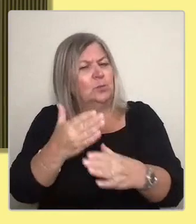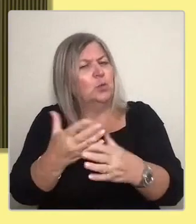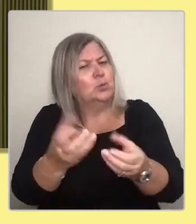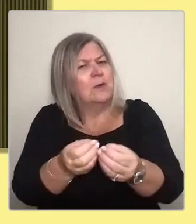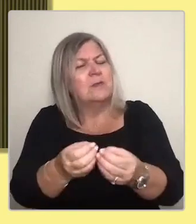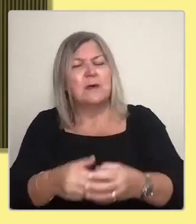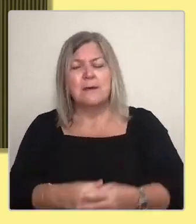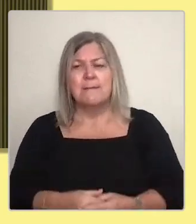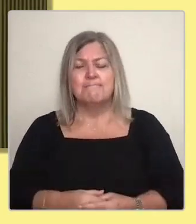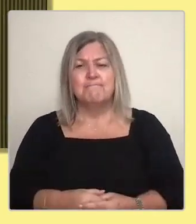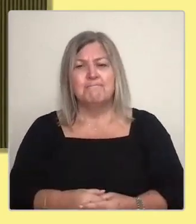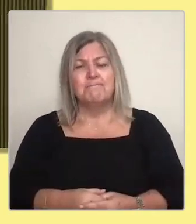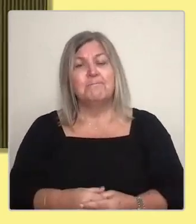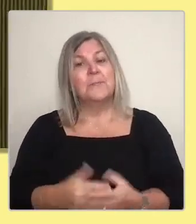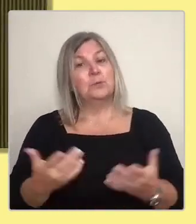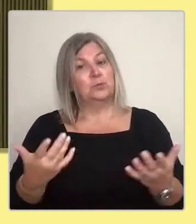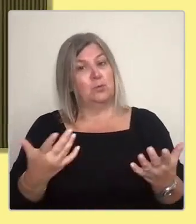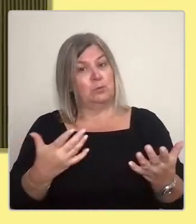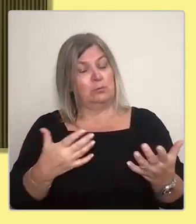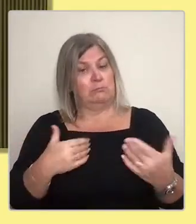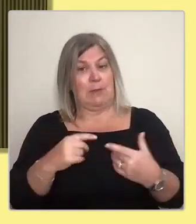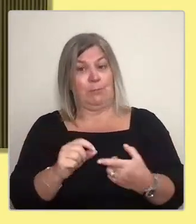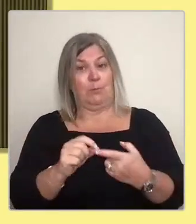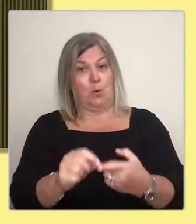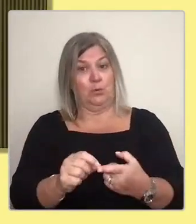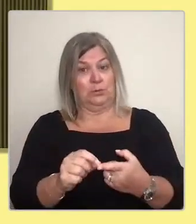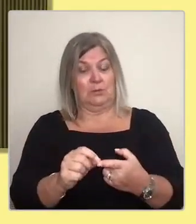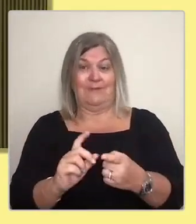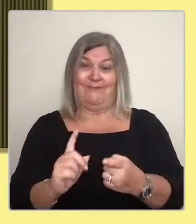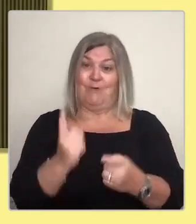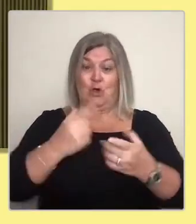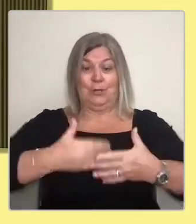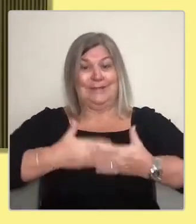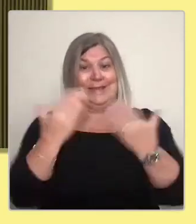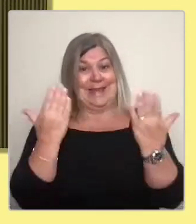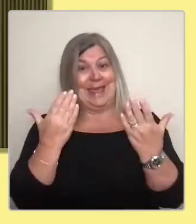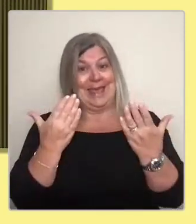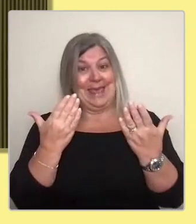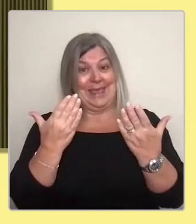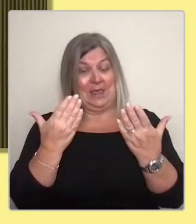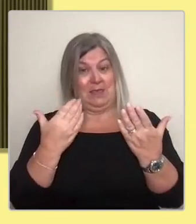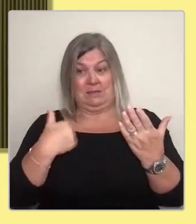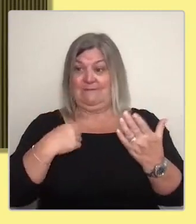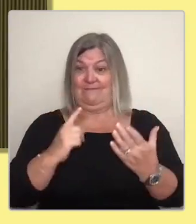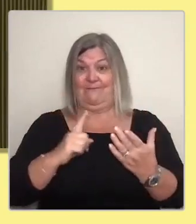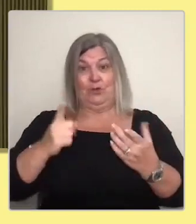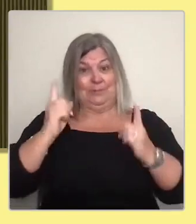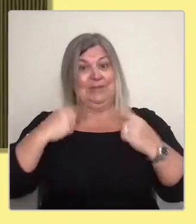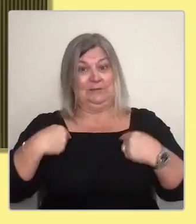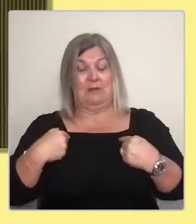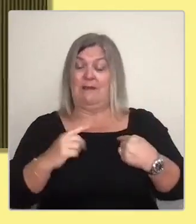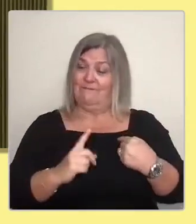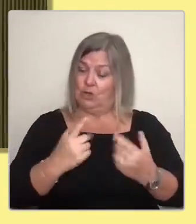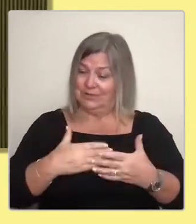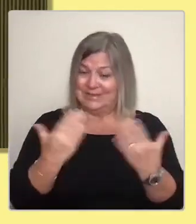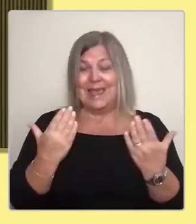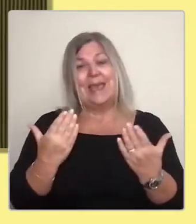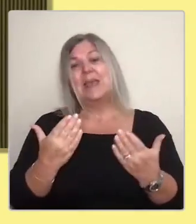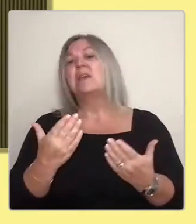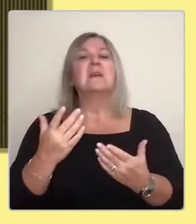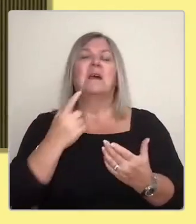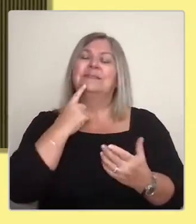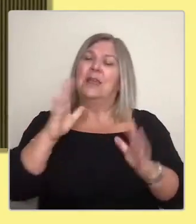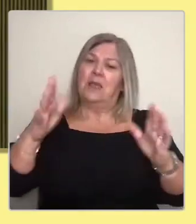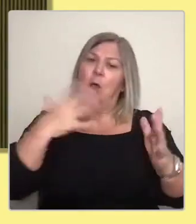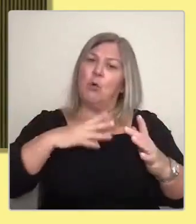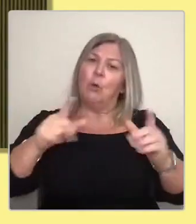suggestion is that on day one, if I become the leader, I'm going to invite everyone to come along to what I'm calling an independence convention, just so